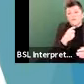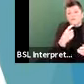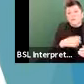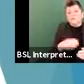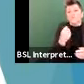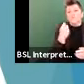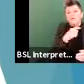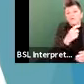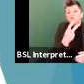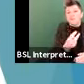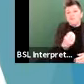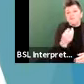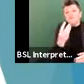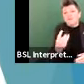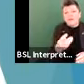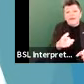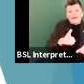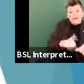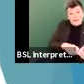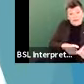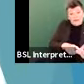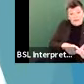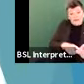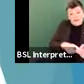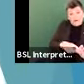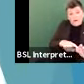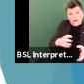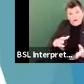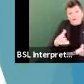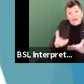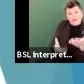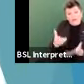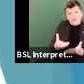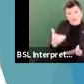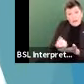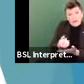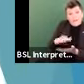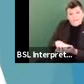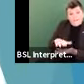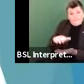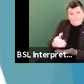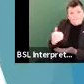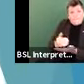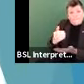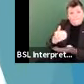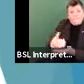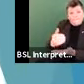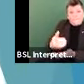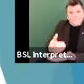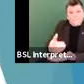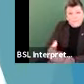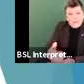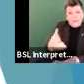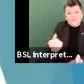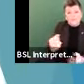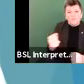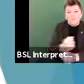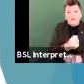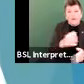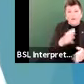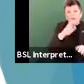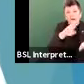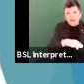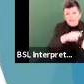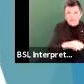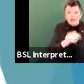123 years of accumulated average income to make on average top 1% wealth.